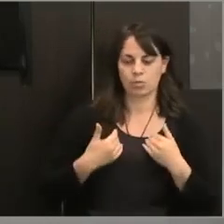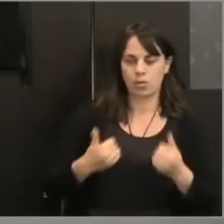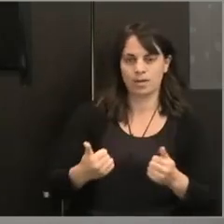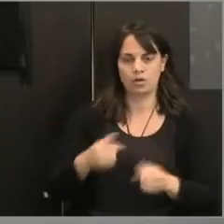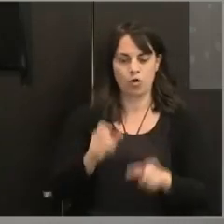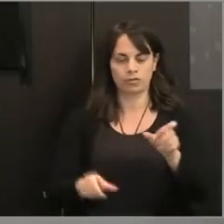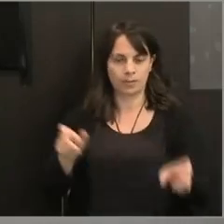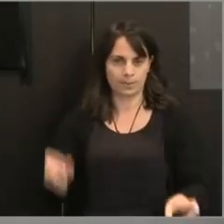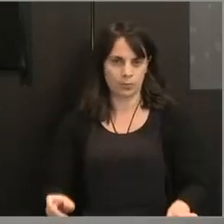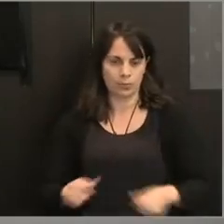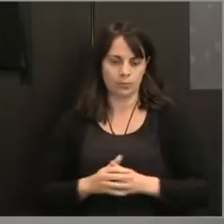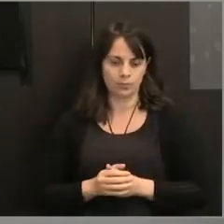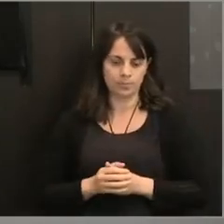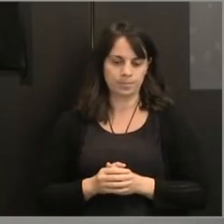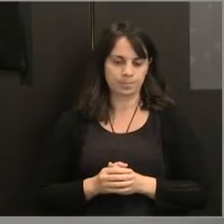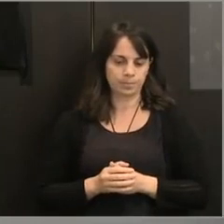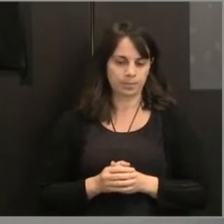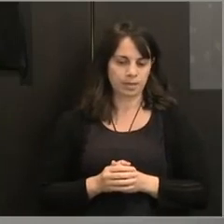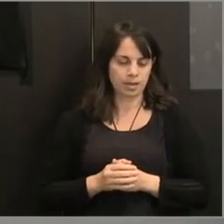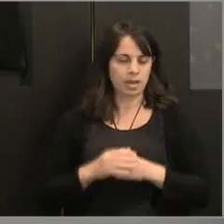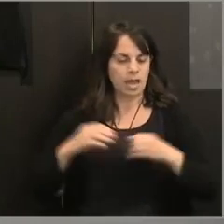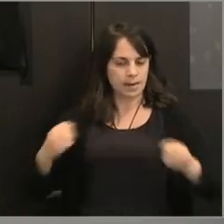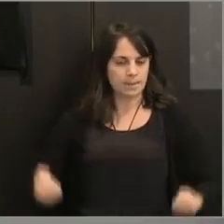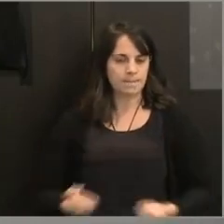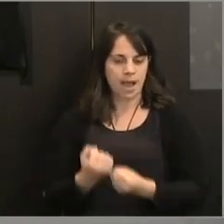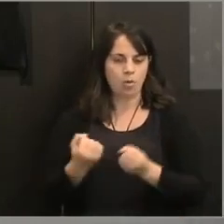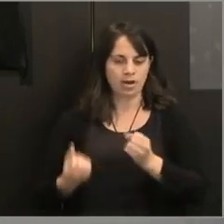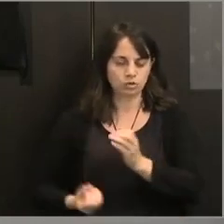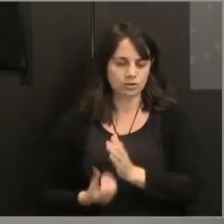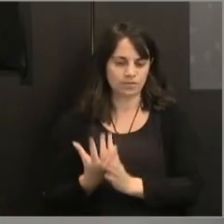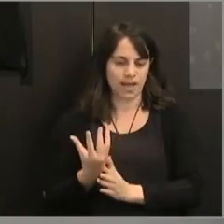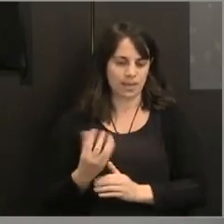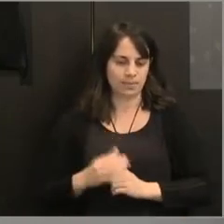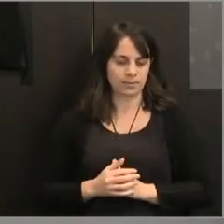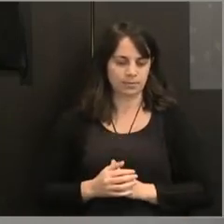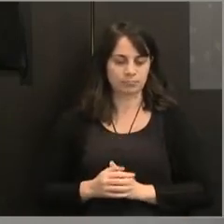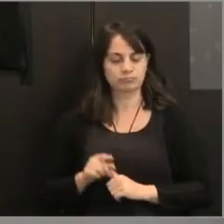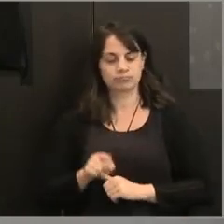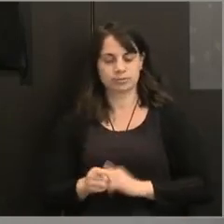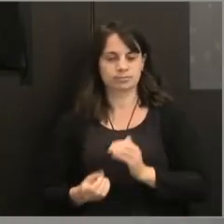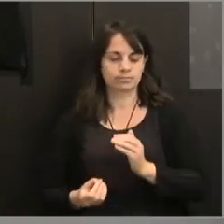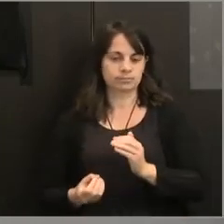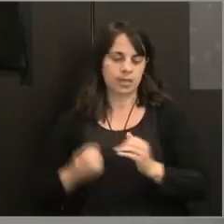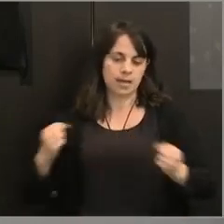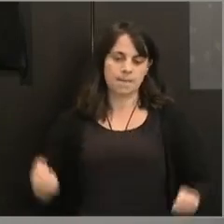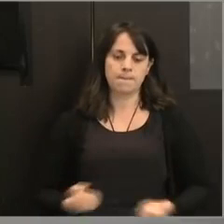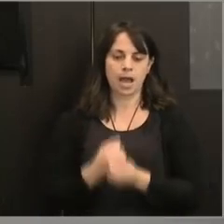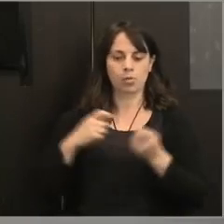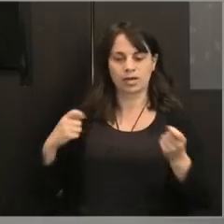people. And D, a power to develop. That is the power to change to meet